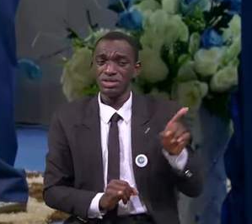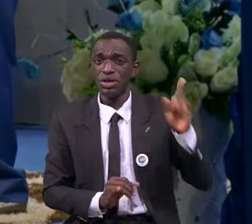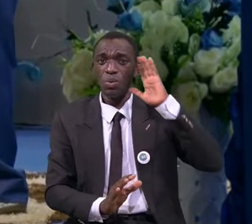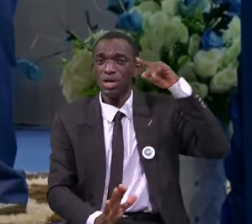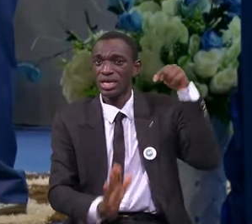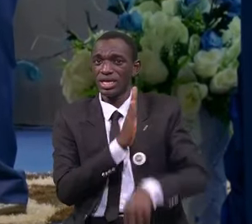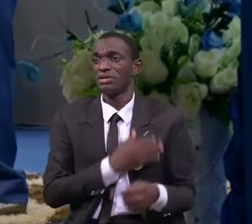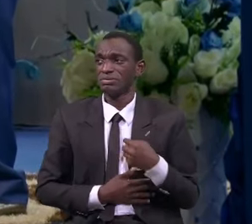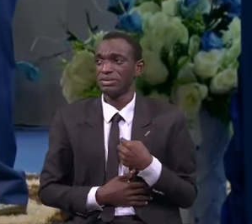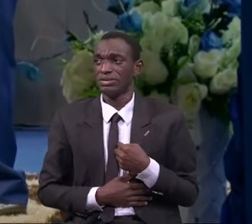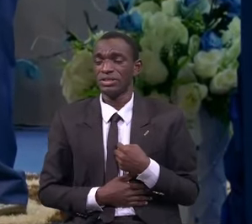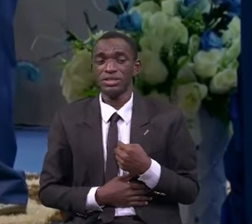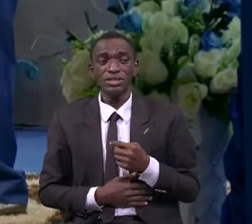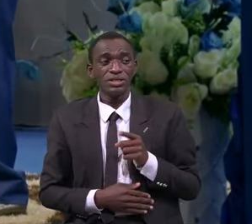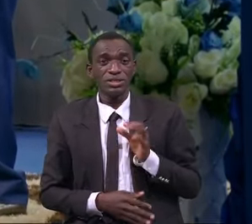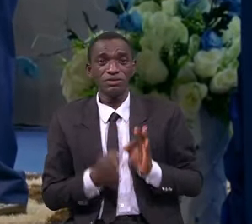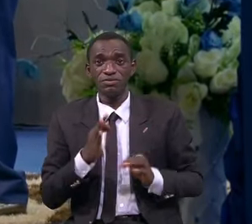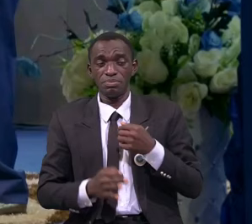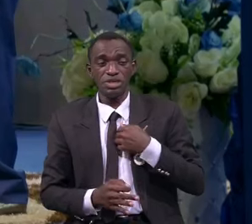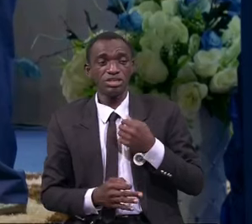If I do, they will curse me.